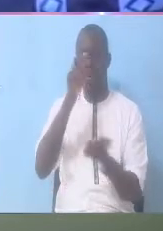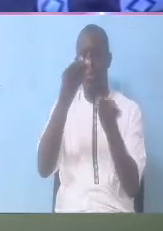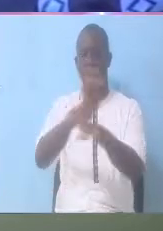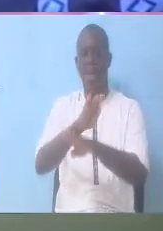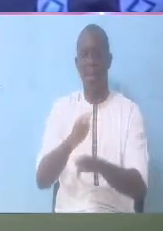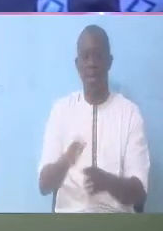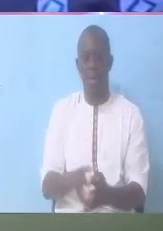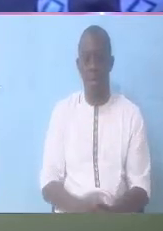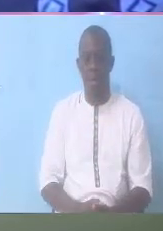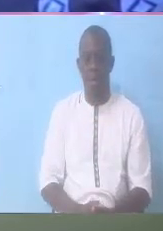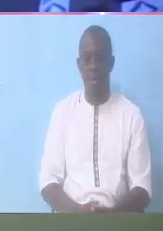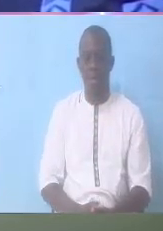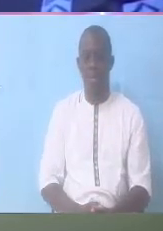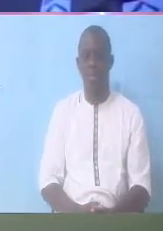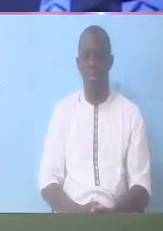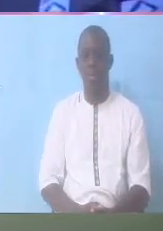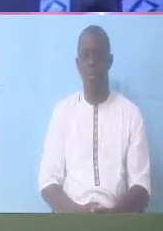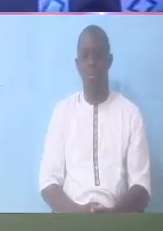Spiritual fight.